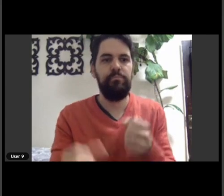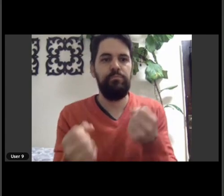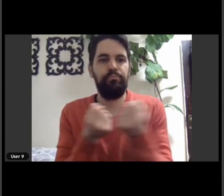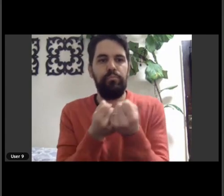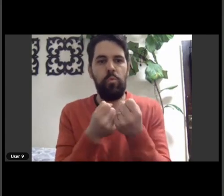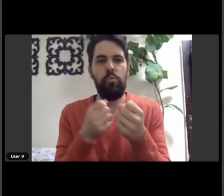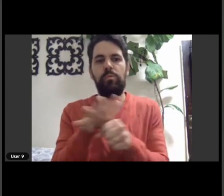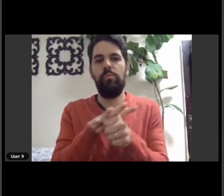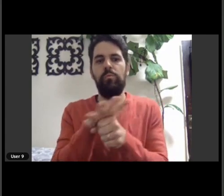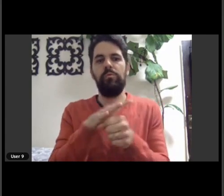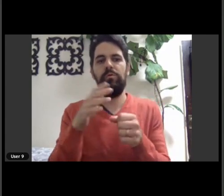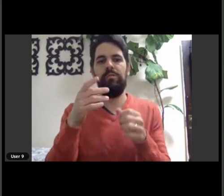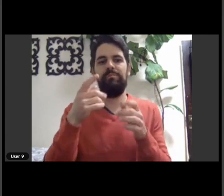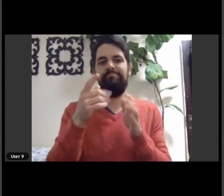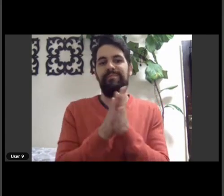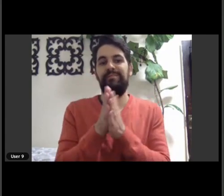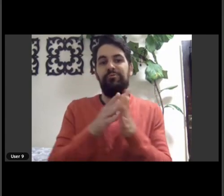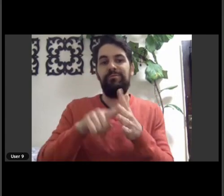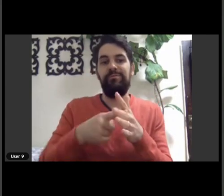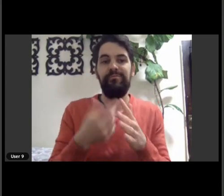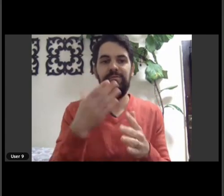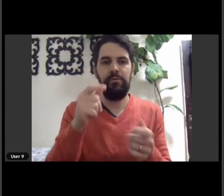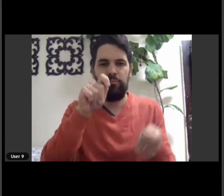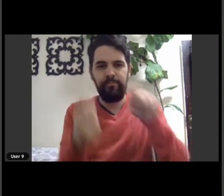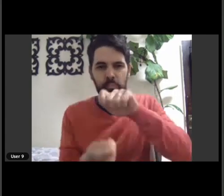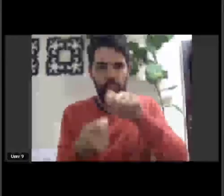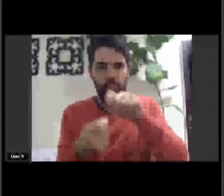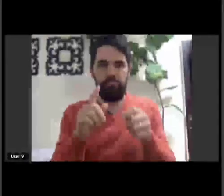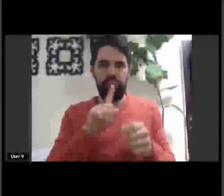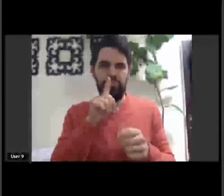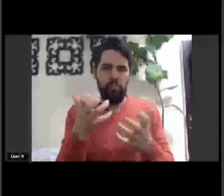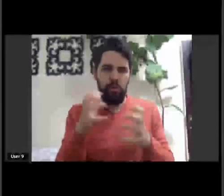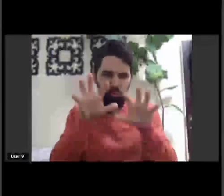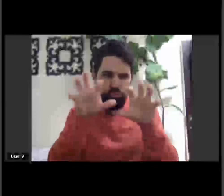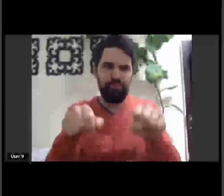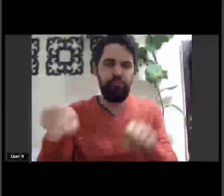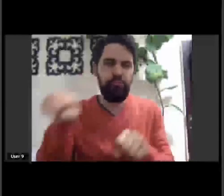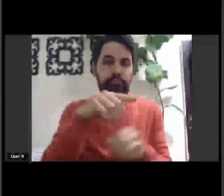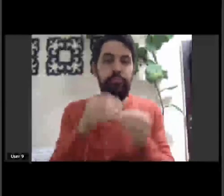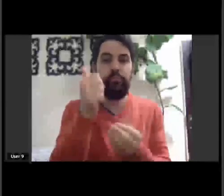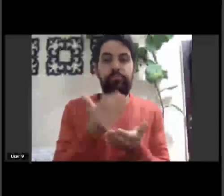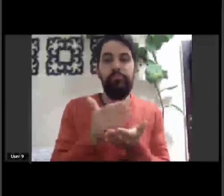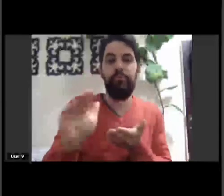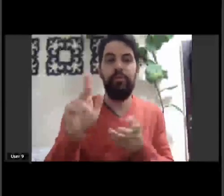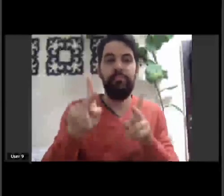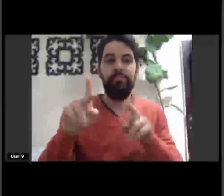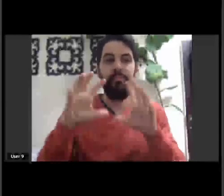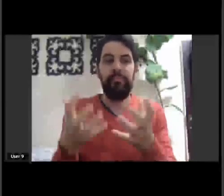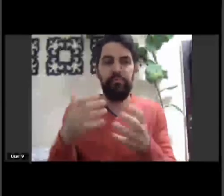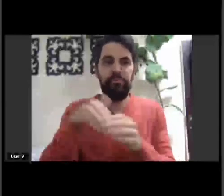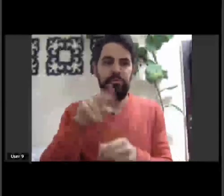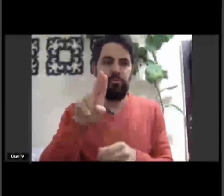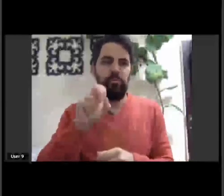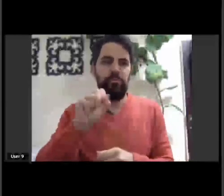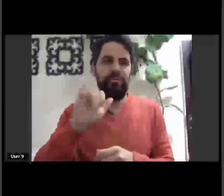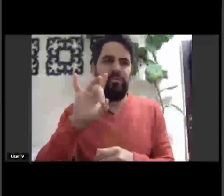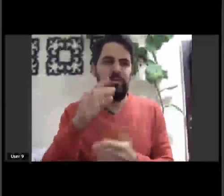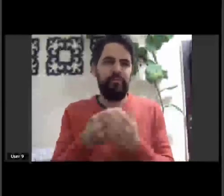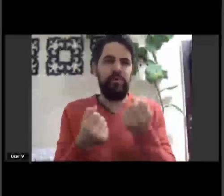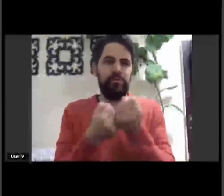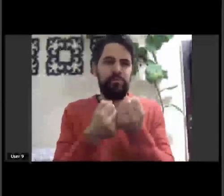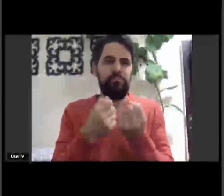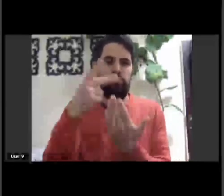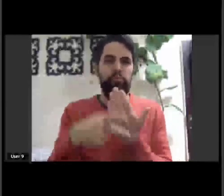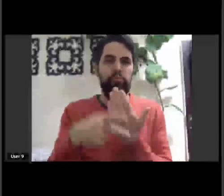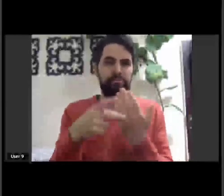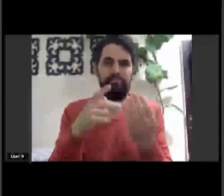and encouraging that work moving forward. Trying to support local initiatives and transform that. We really want to reach